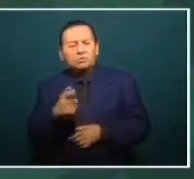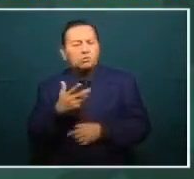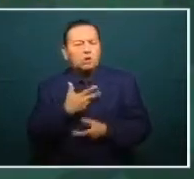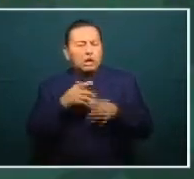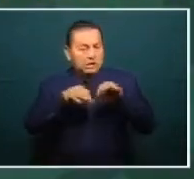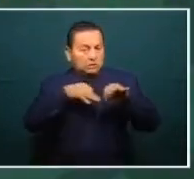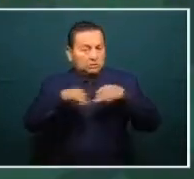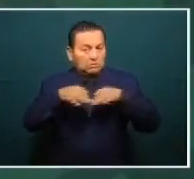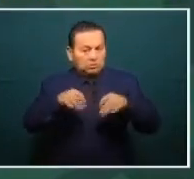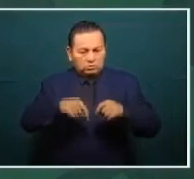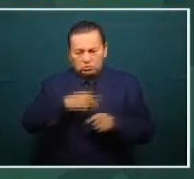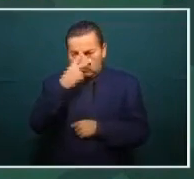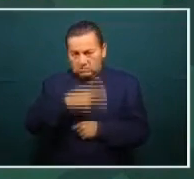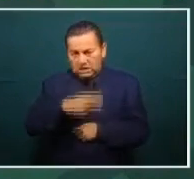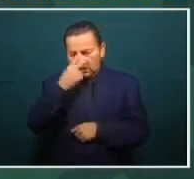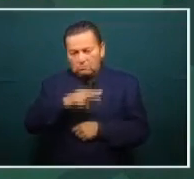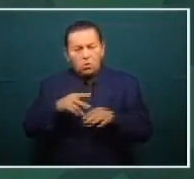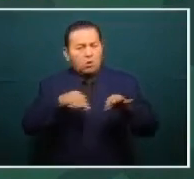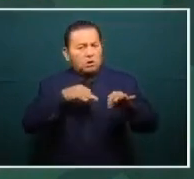Because